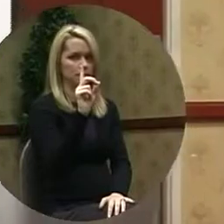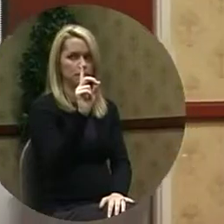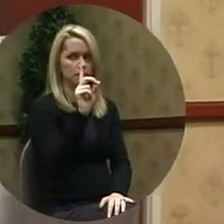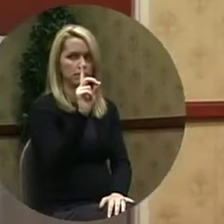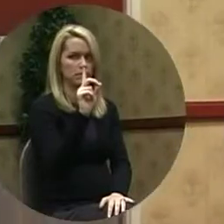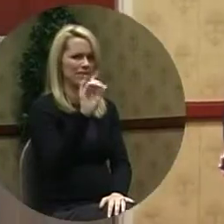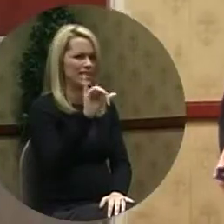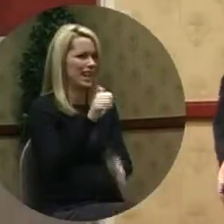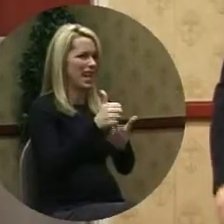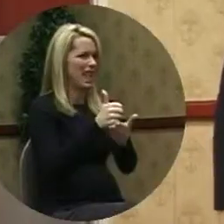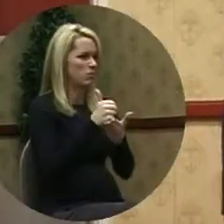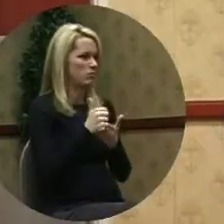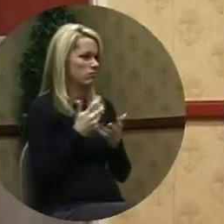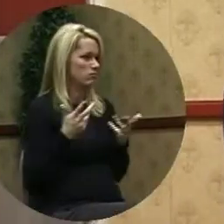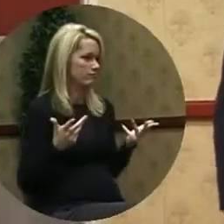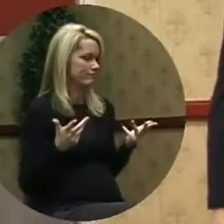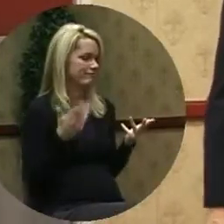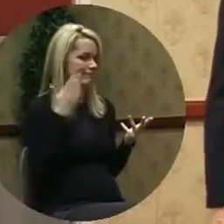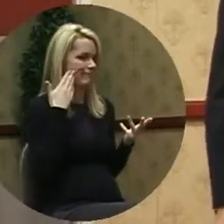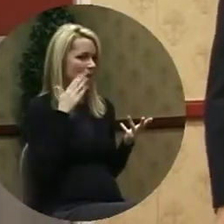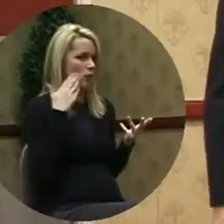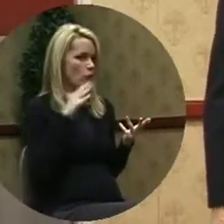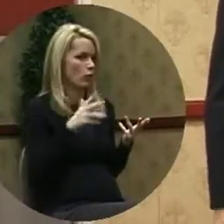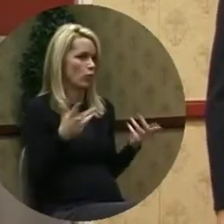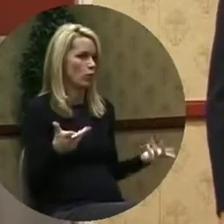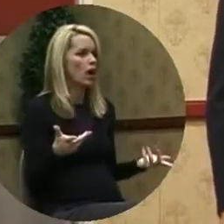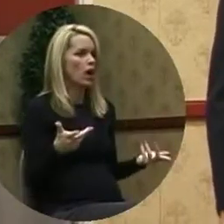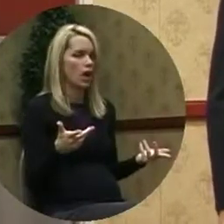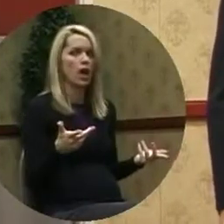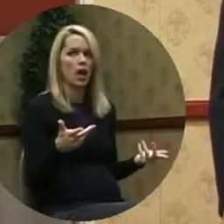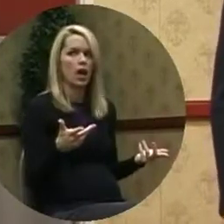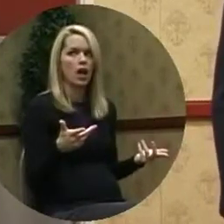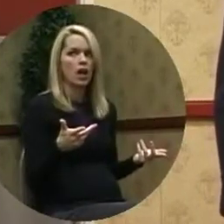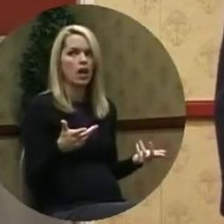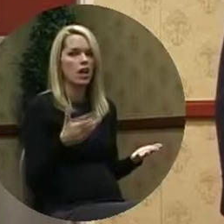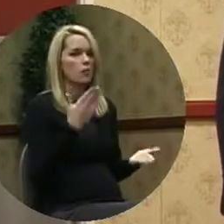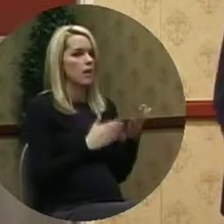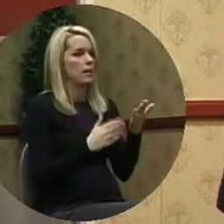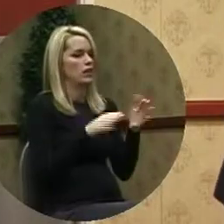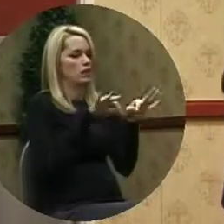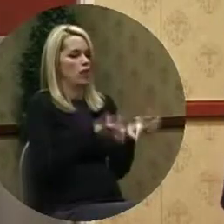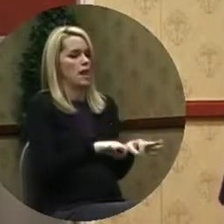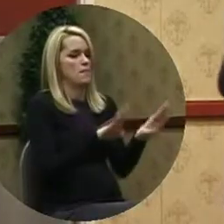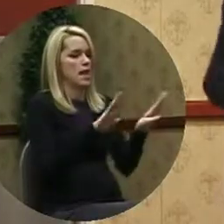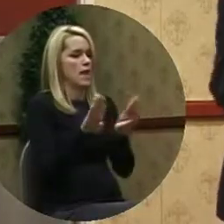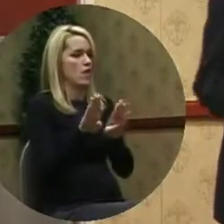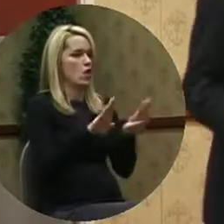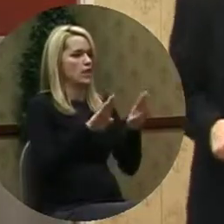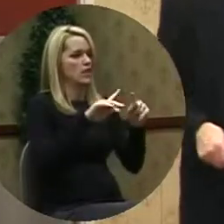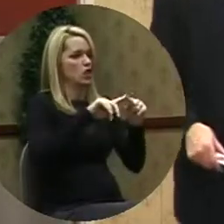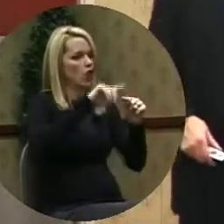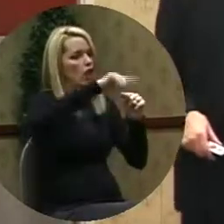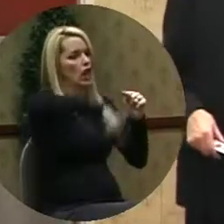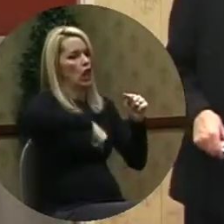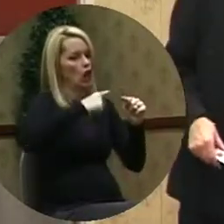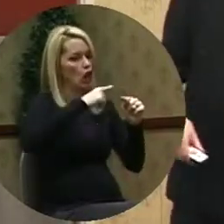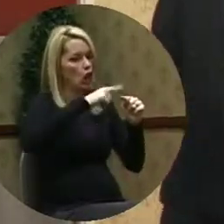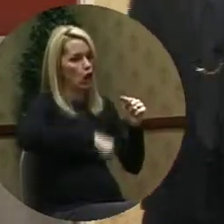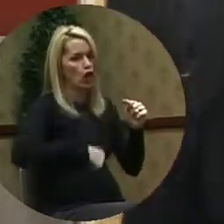that help? I don't know. Because actually what we've just done is probably describe the behavior more. It's become circular at some point.